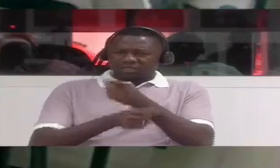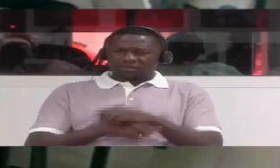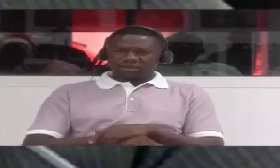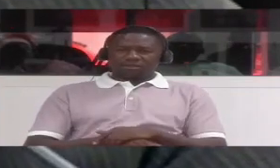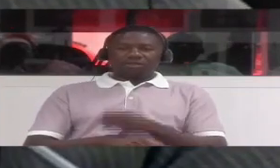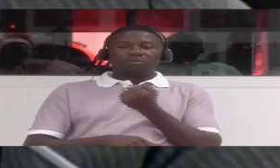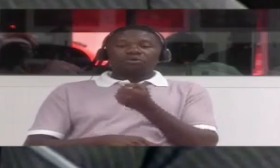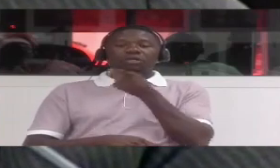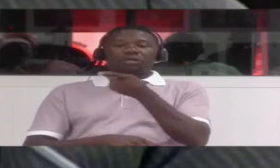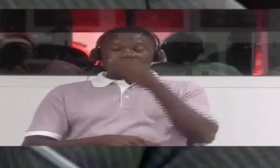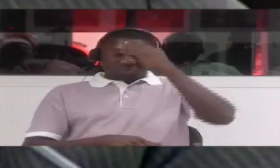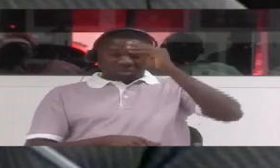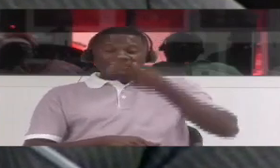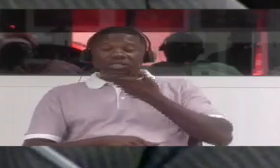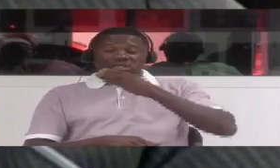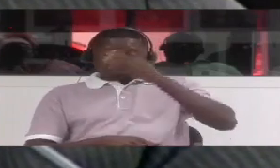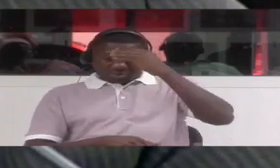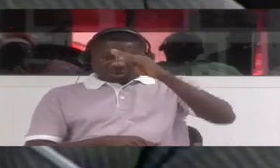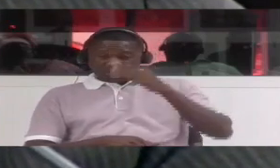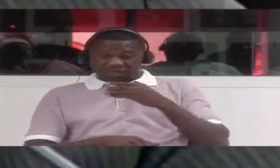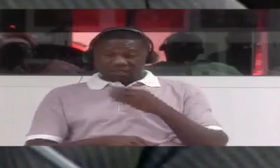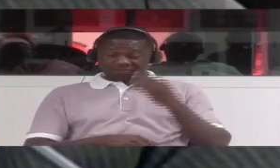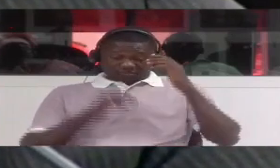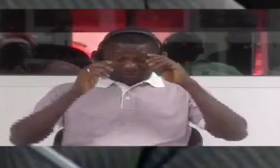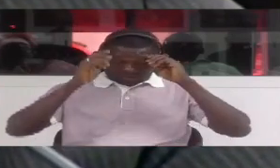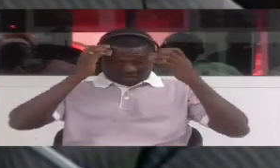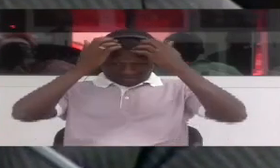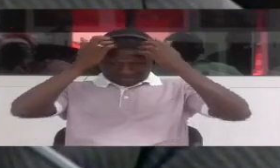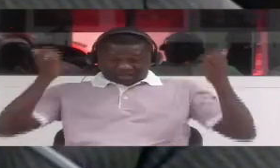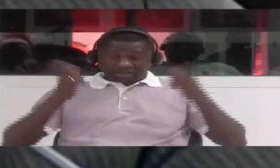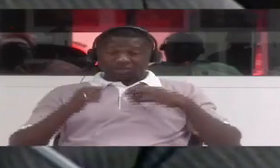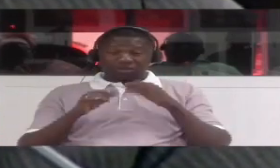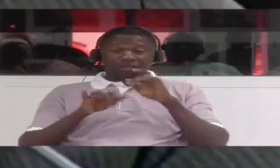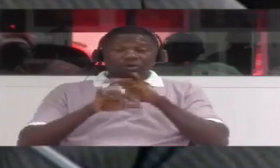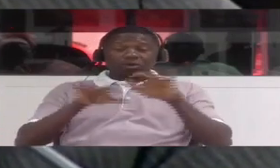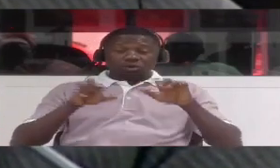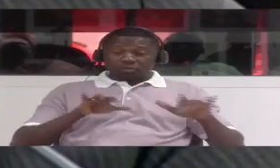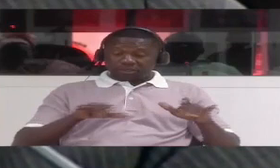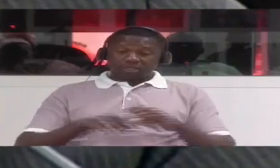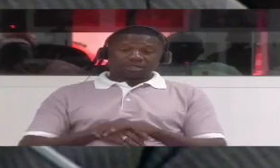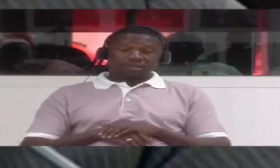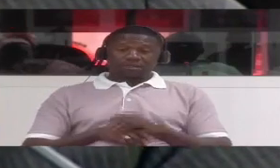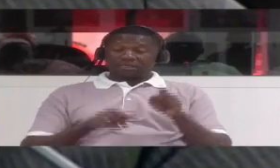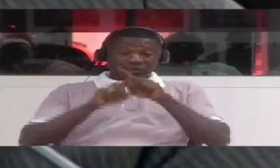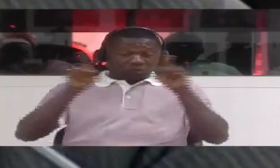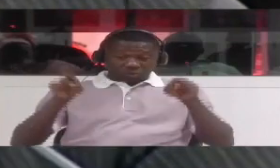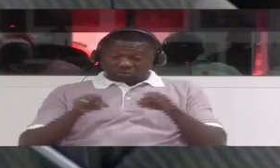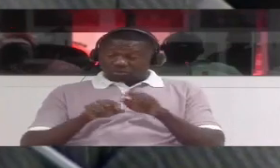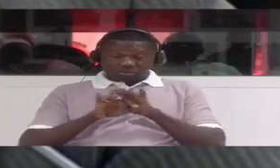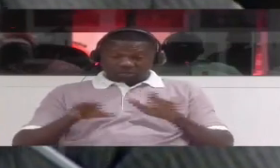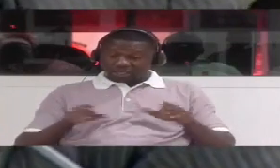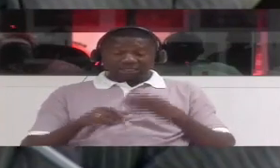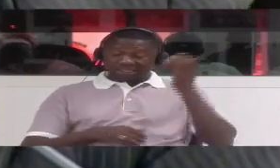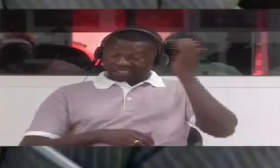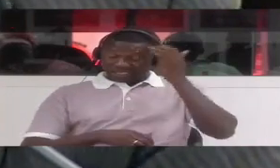IT. And they suspected either he was communicating with Pandery or was helping some